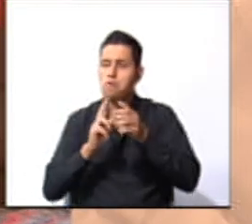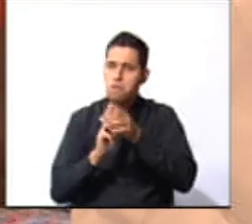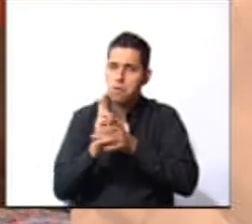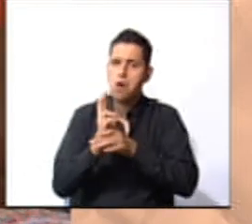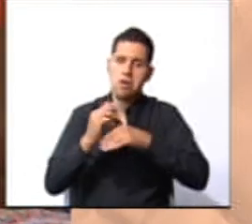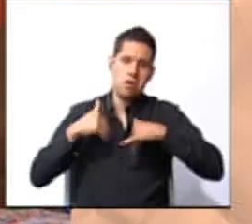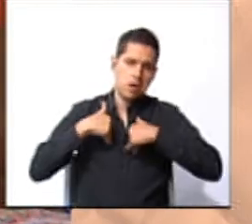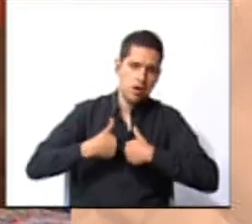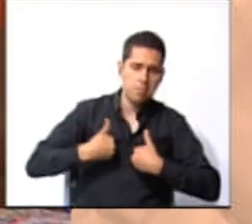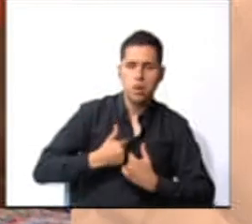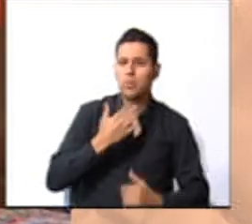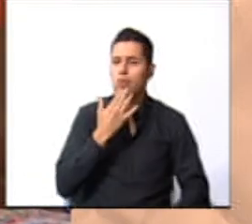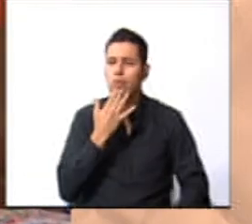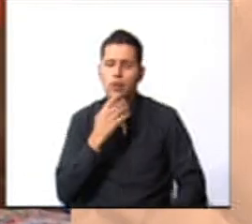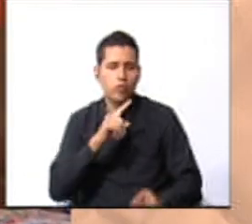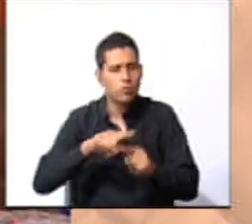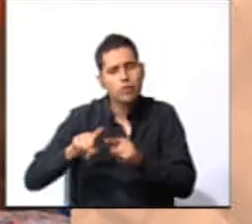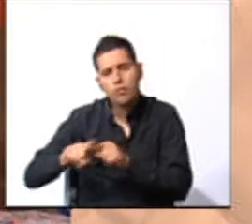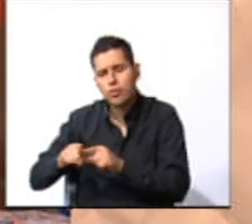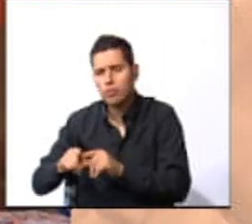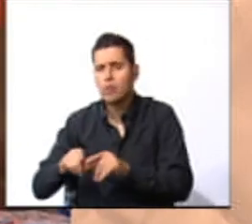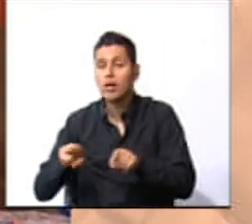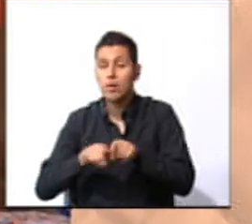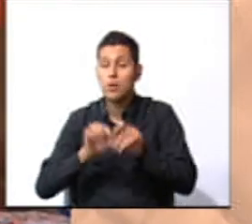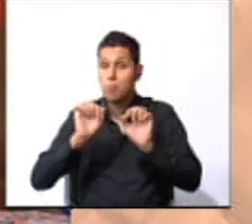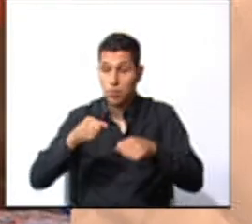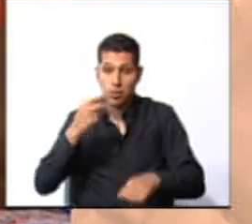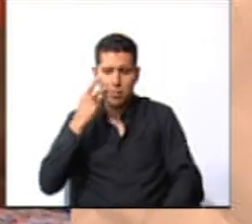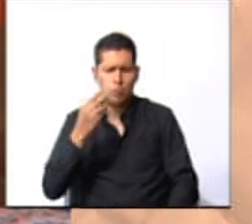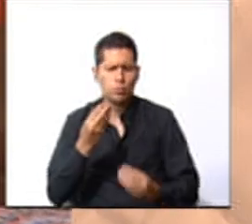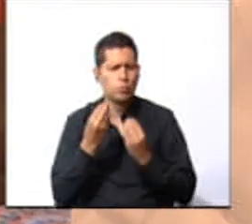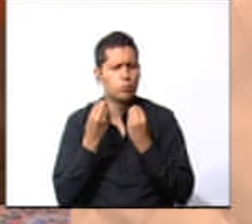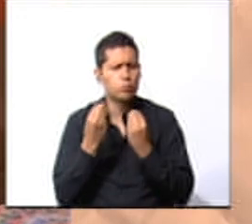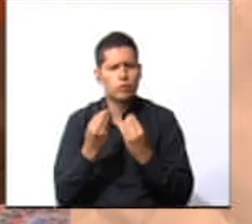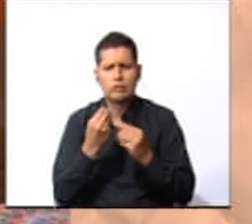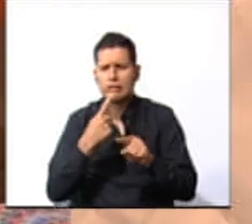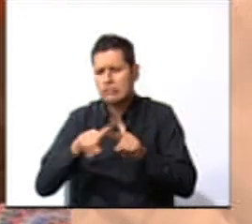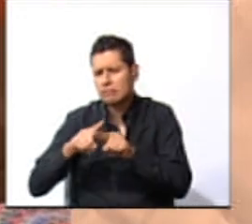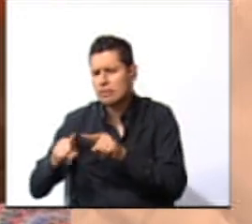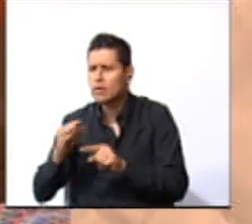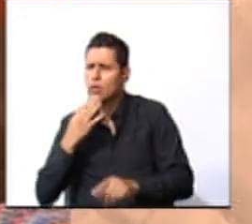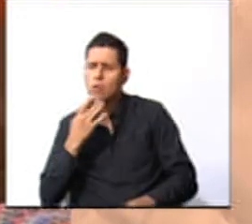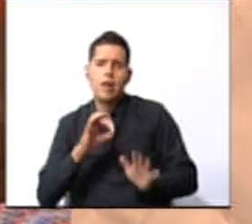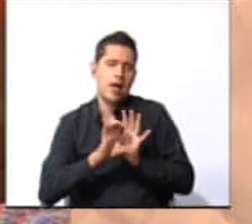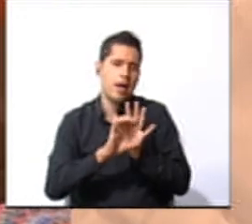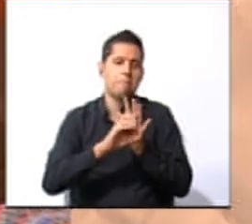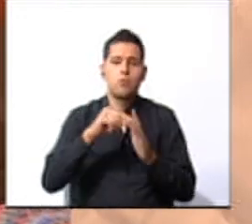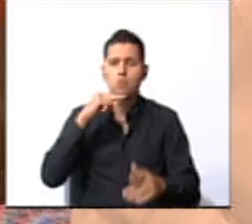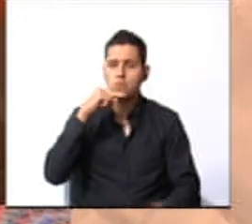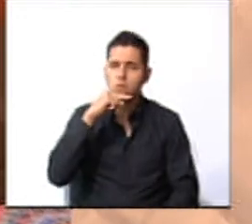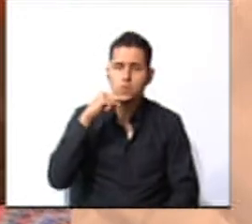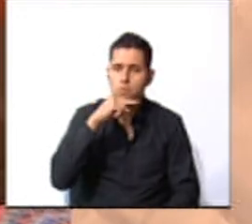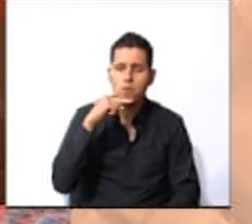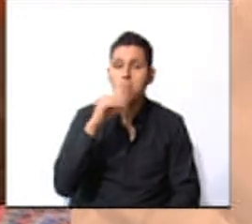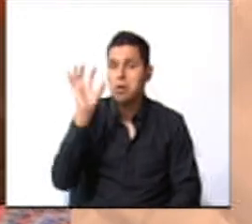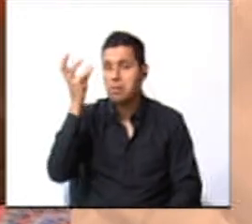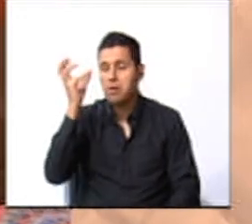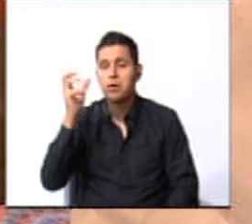landscapes. Also, you can see many colors. For example, red, yellow,